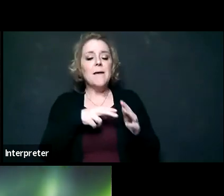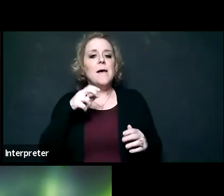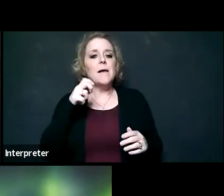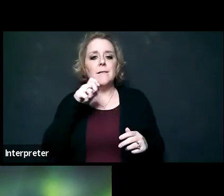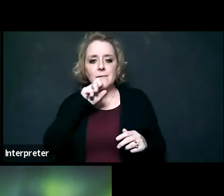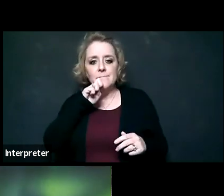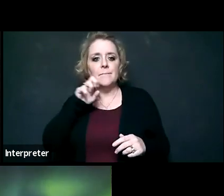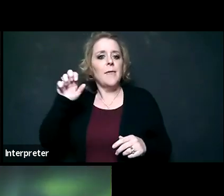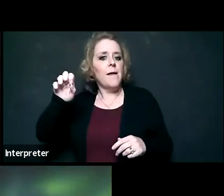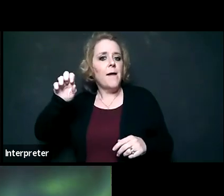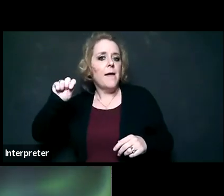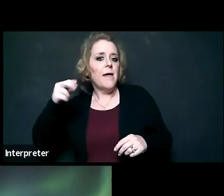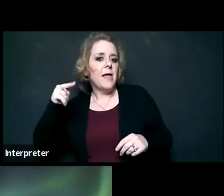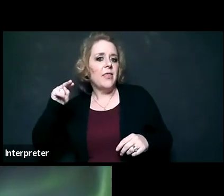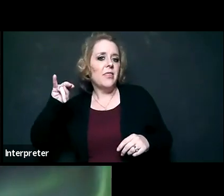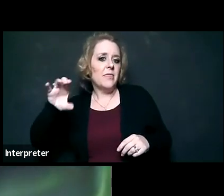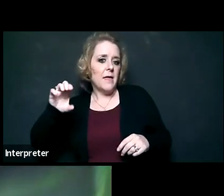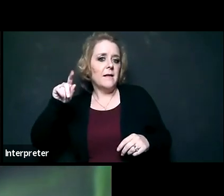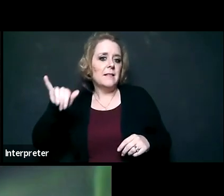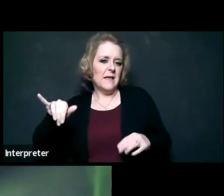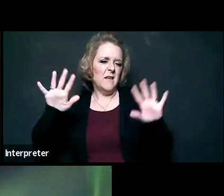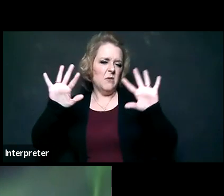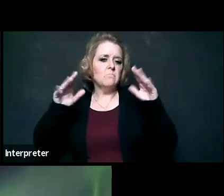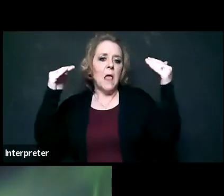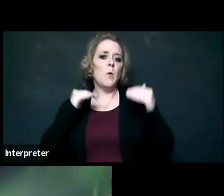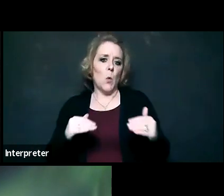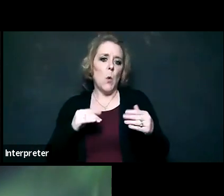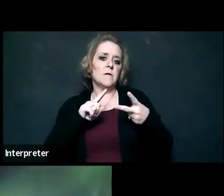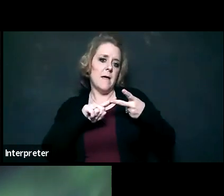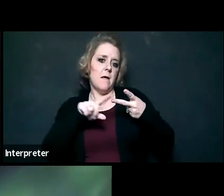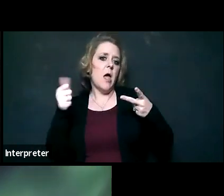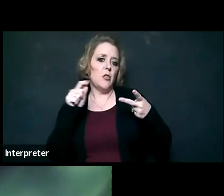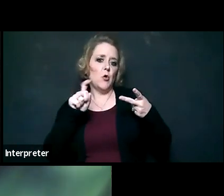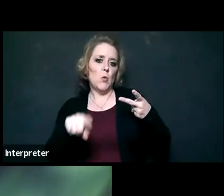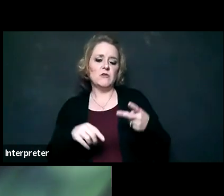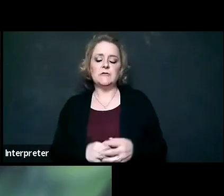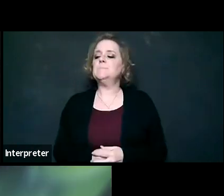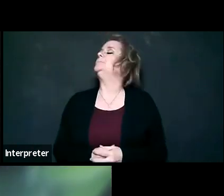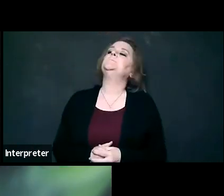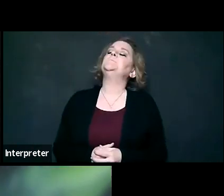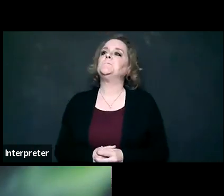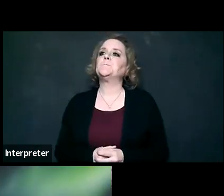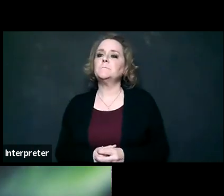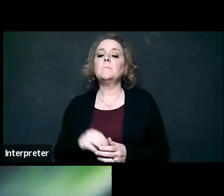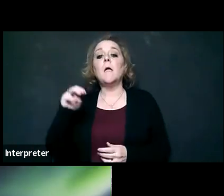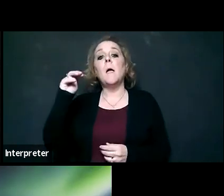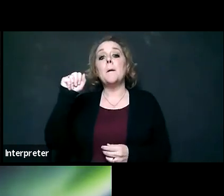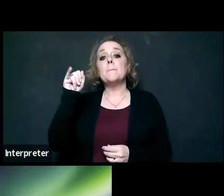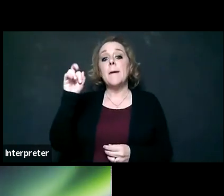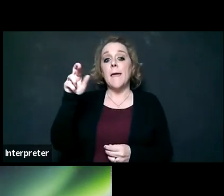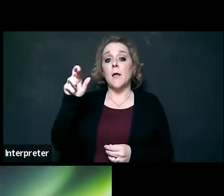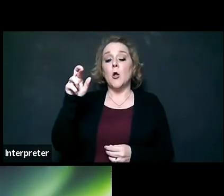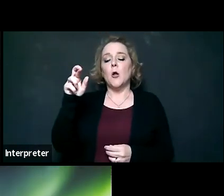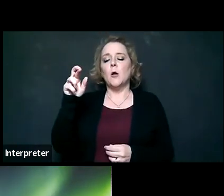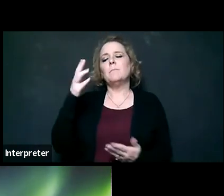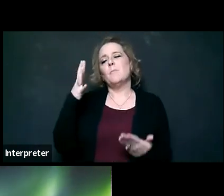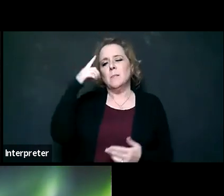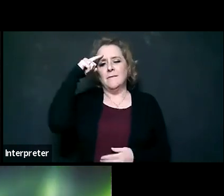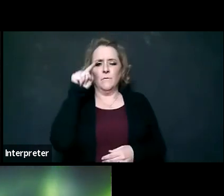let me go ahead and go on to my next question. And Mayor, this is probably for